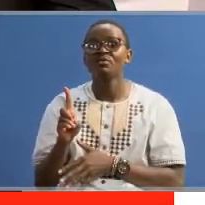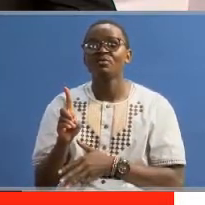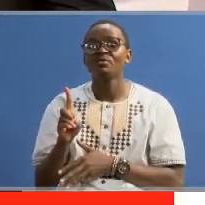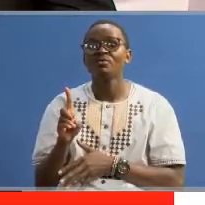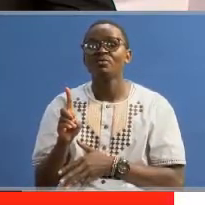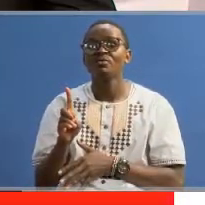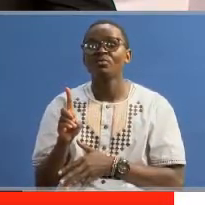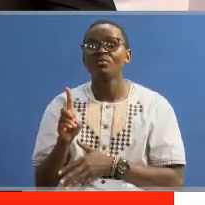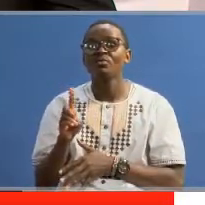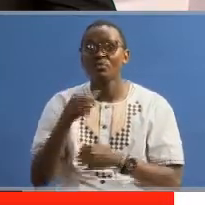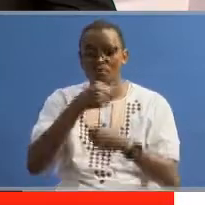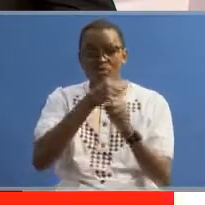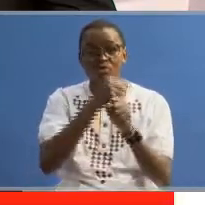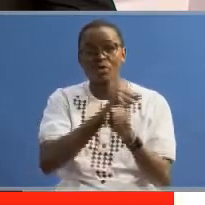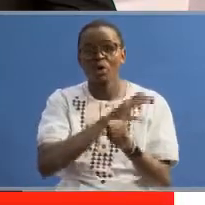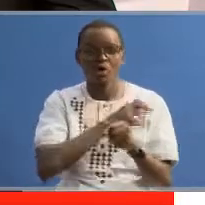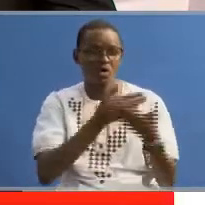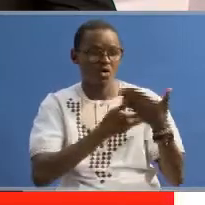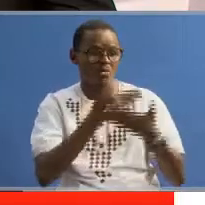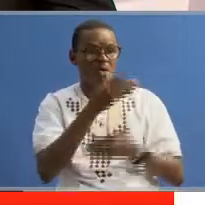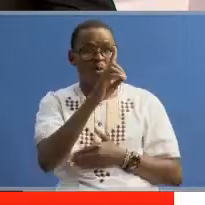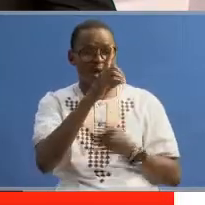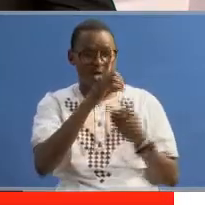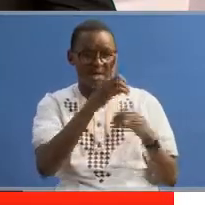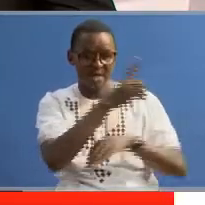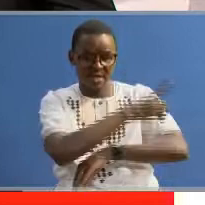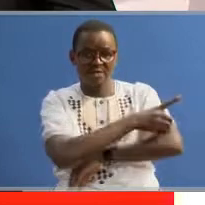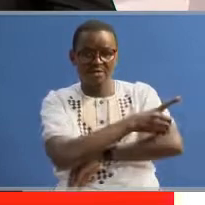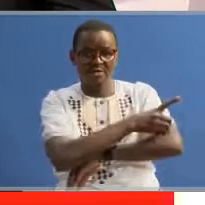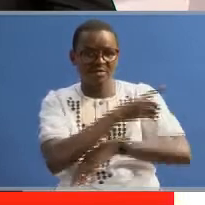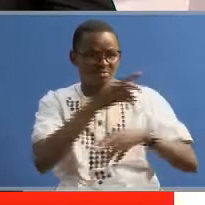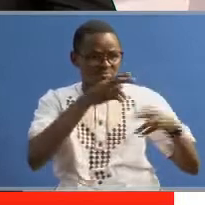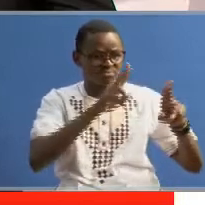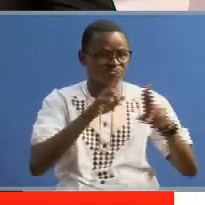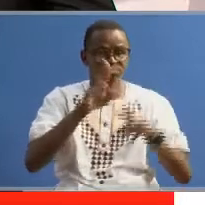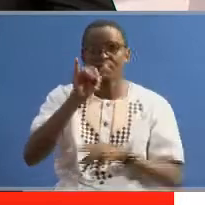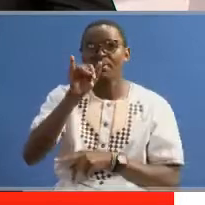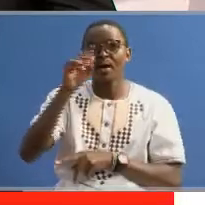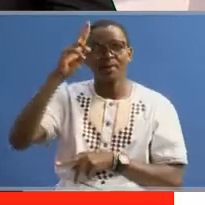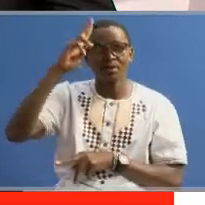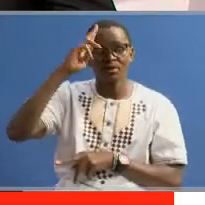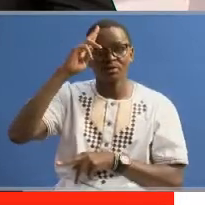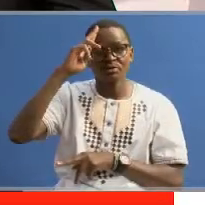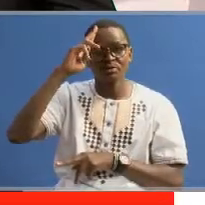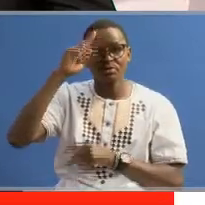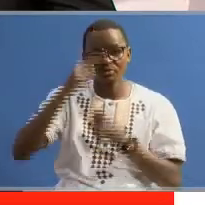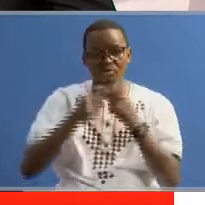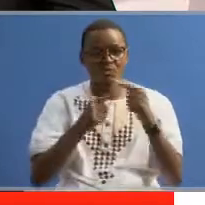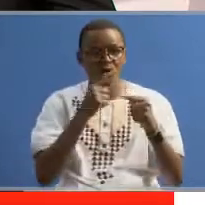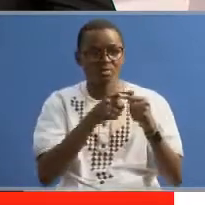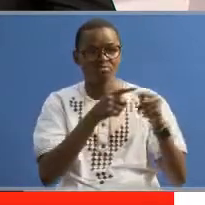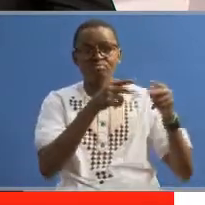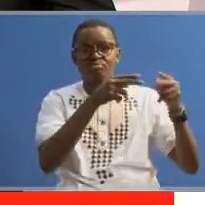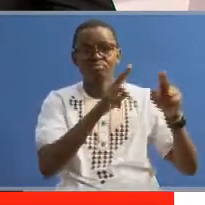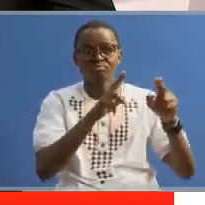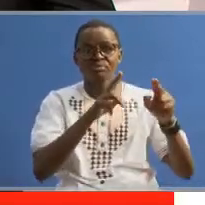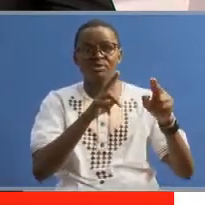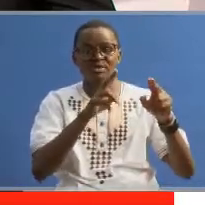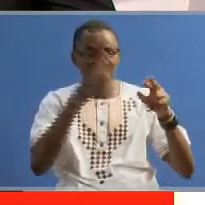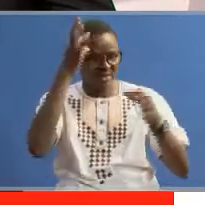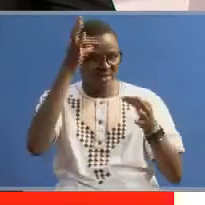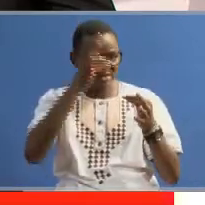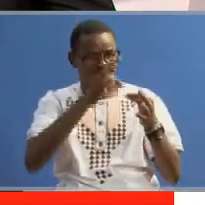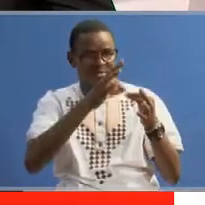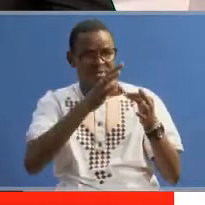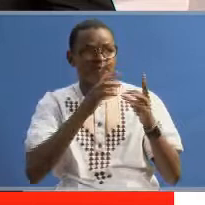he was doing his own business, and one day he was shot by a police officer. When he was shot by a police officer, he decided